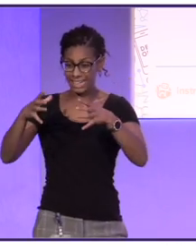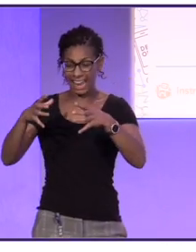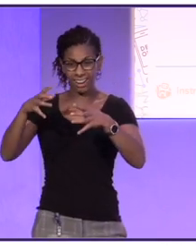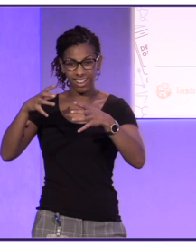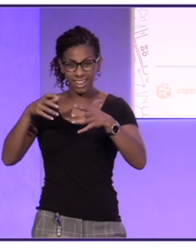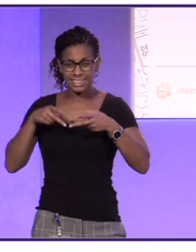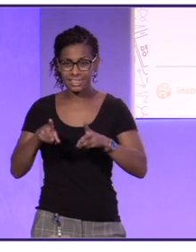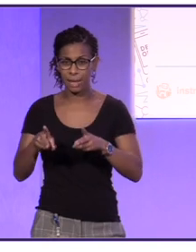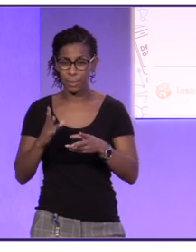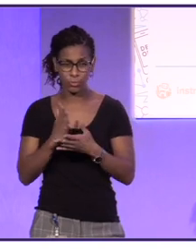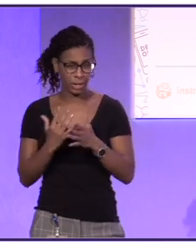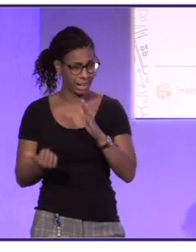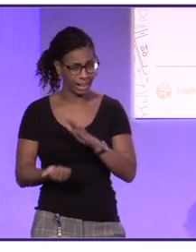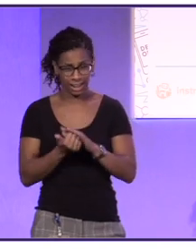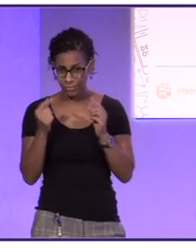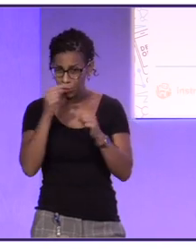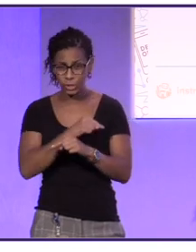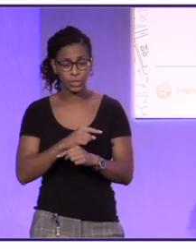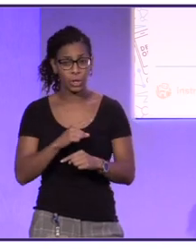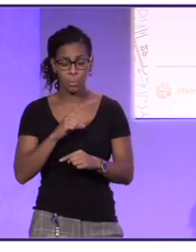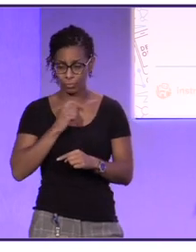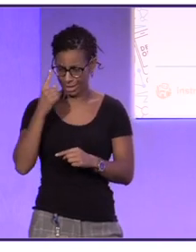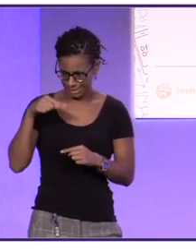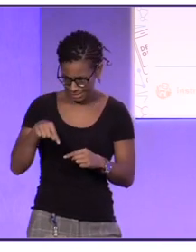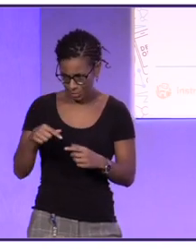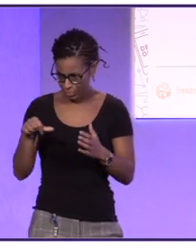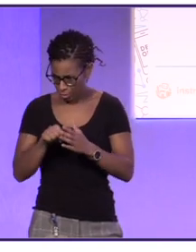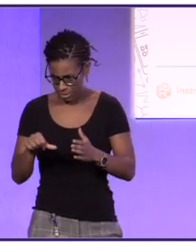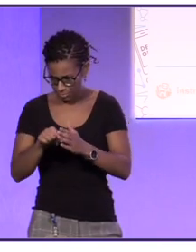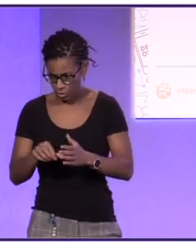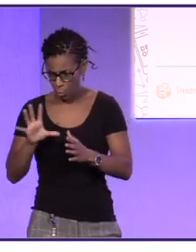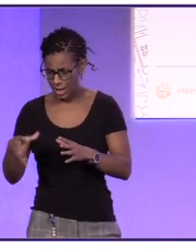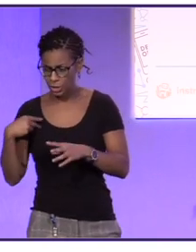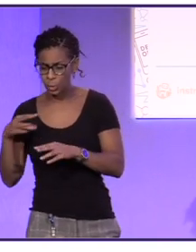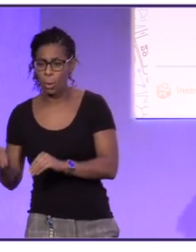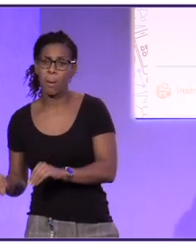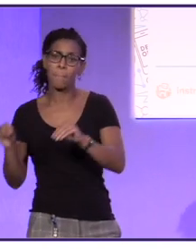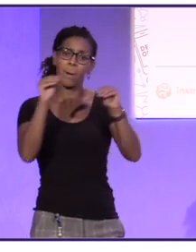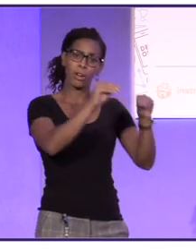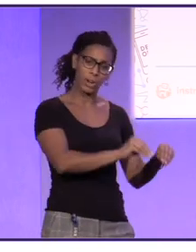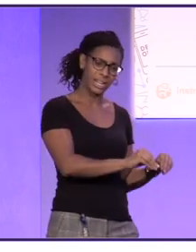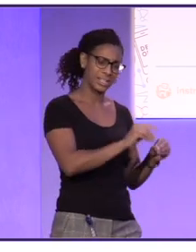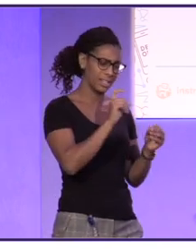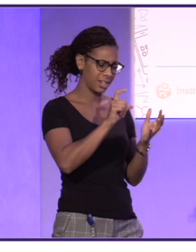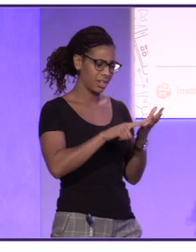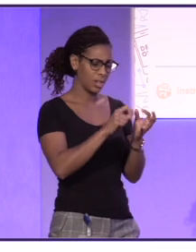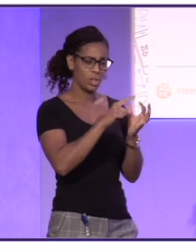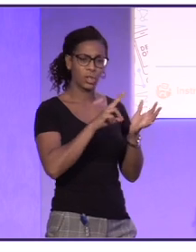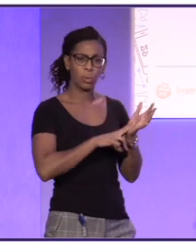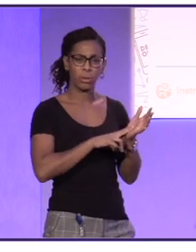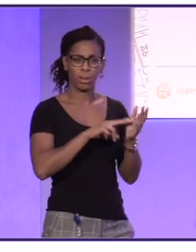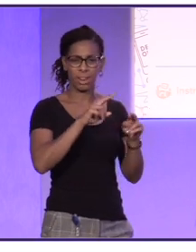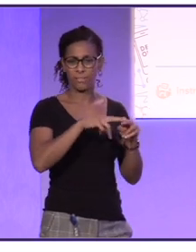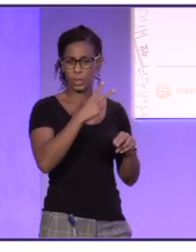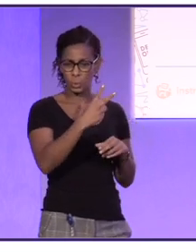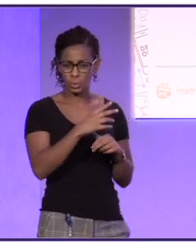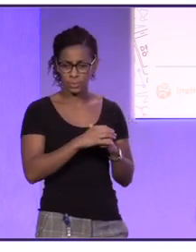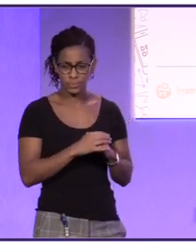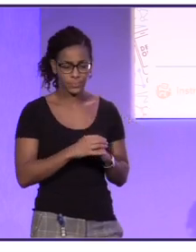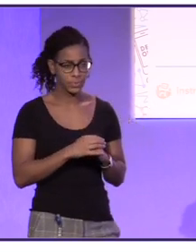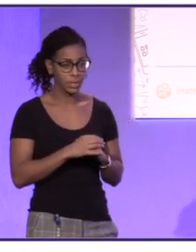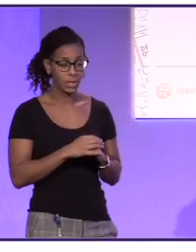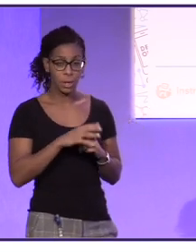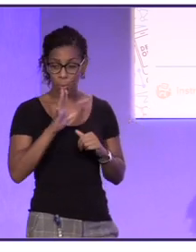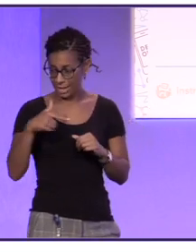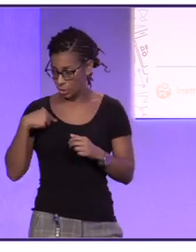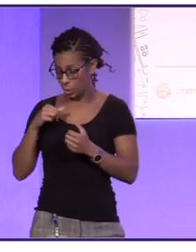foolhardy, and realized the problems, and we had to migrate over to Kubernetes. We had to migrate over to Kubernetes while still maintaining